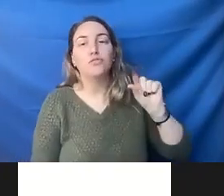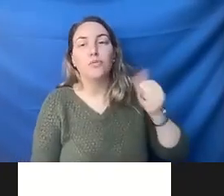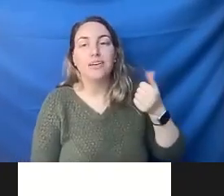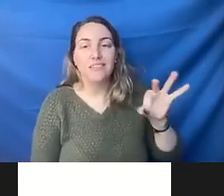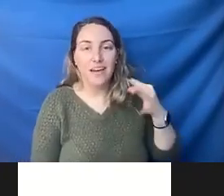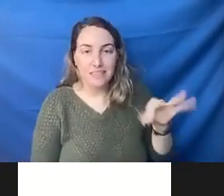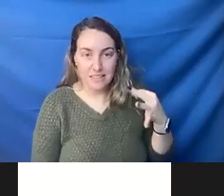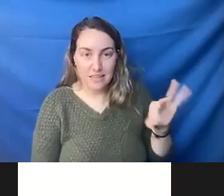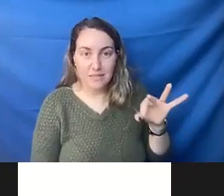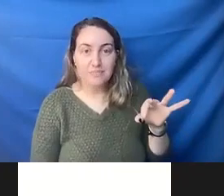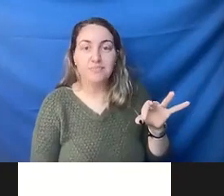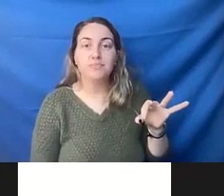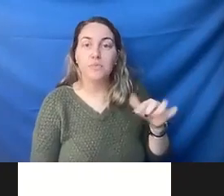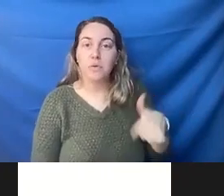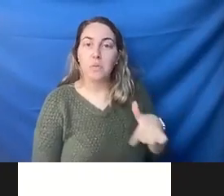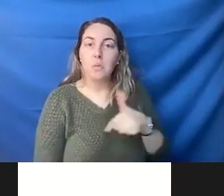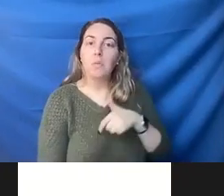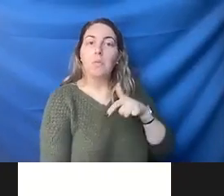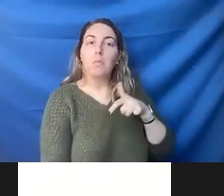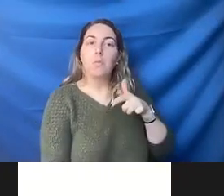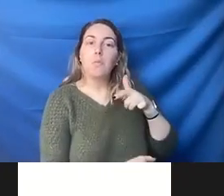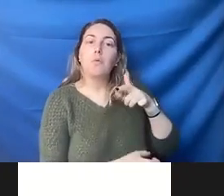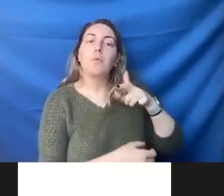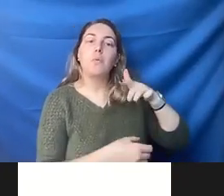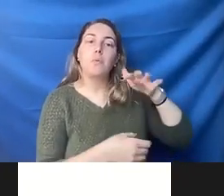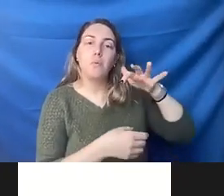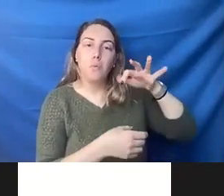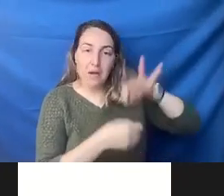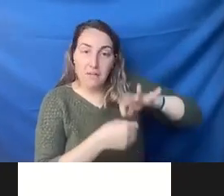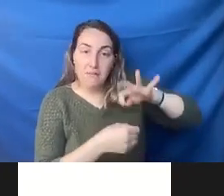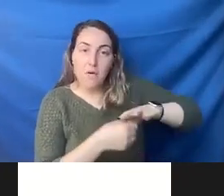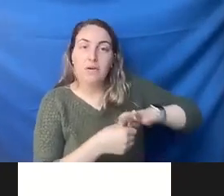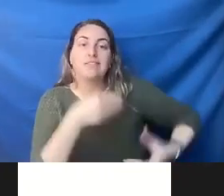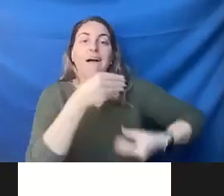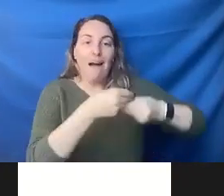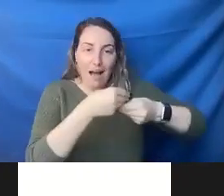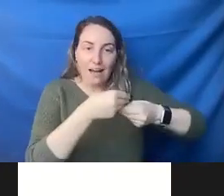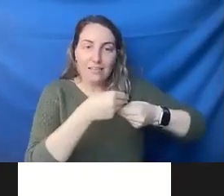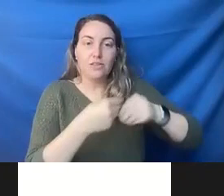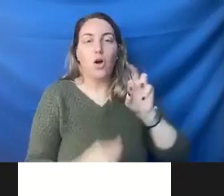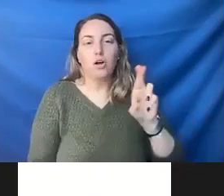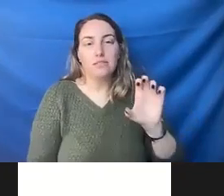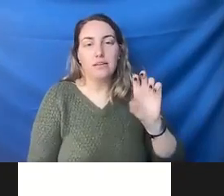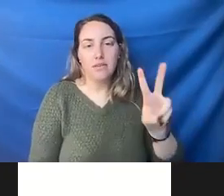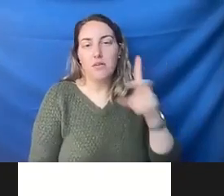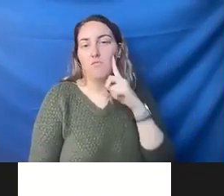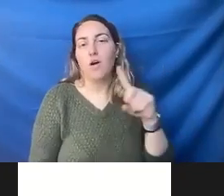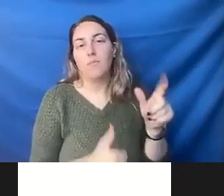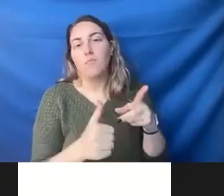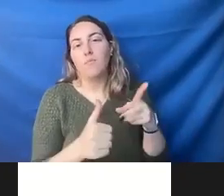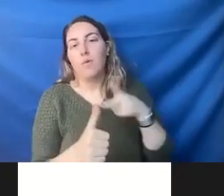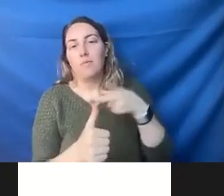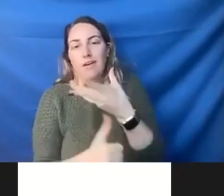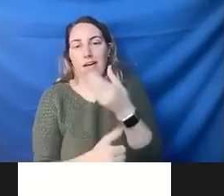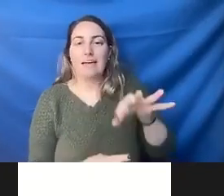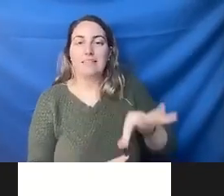question number 1 to establish ranked choice voting in primary and special elections for local office, effective January 1st,